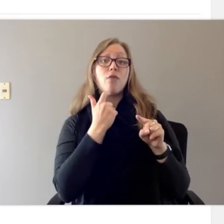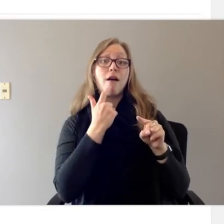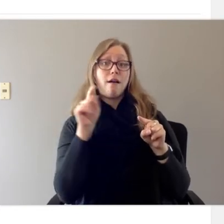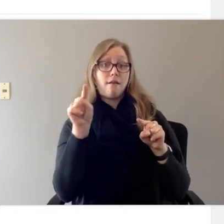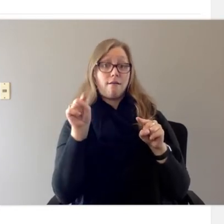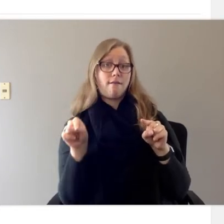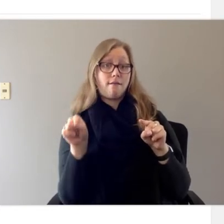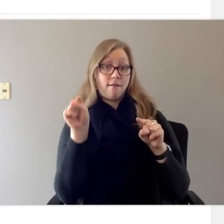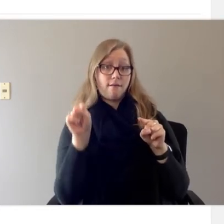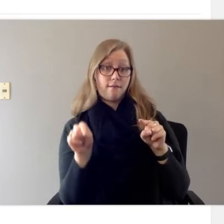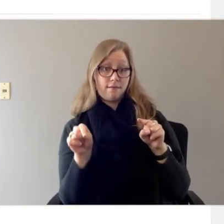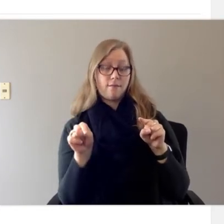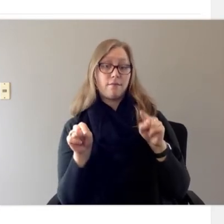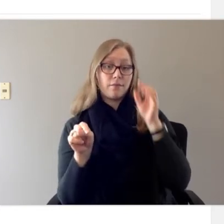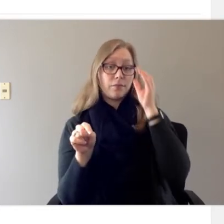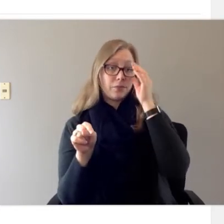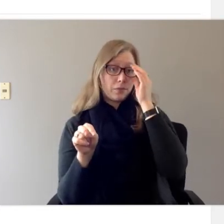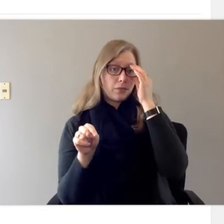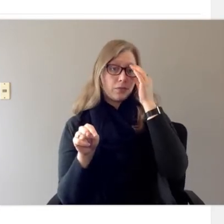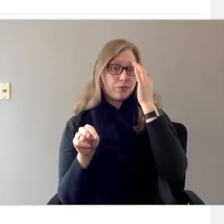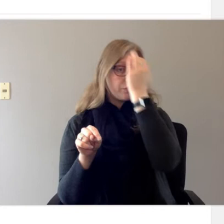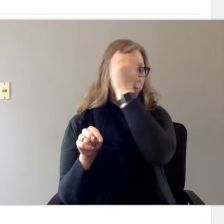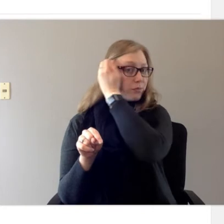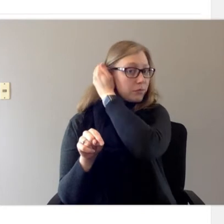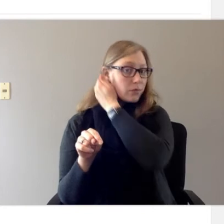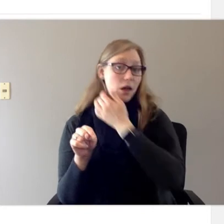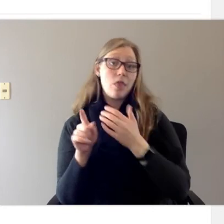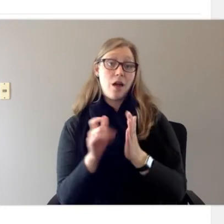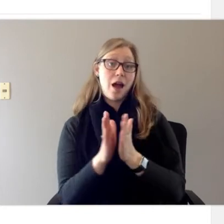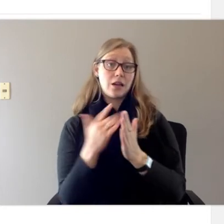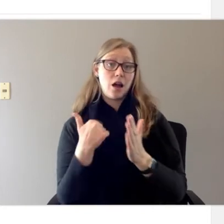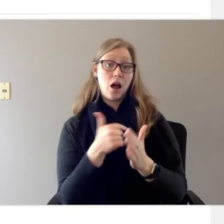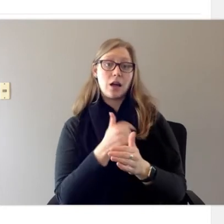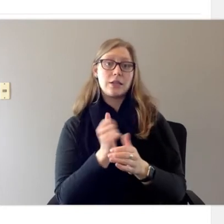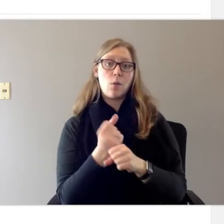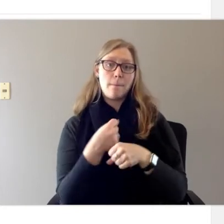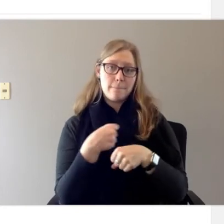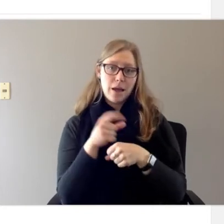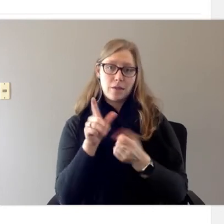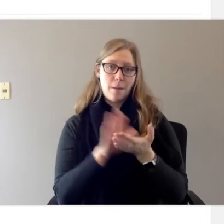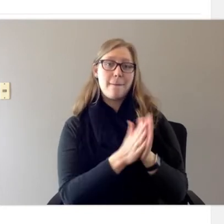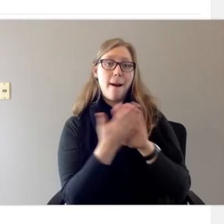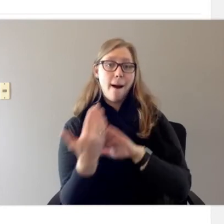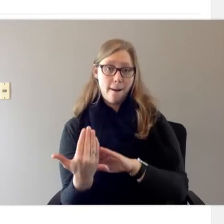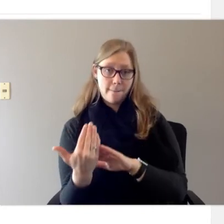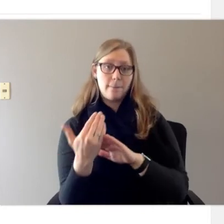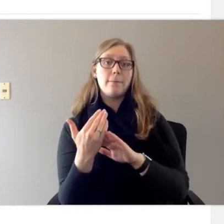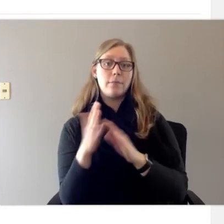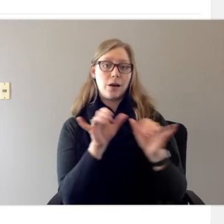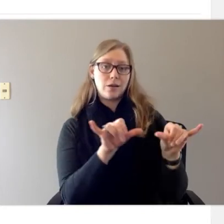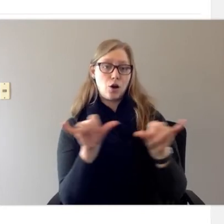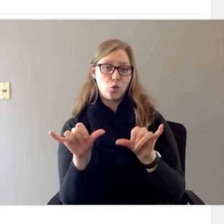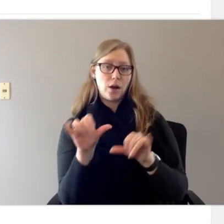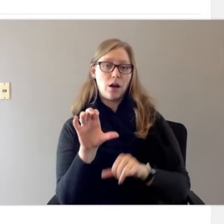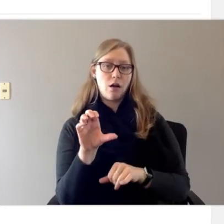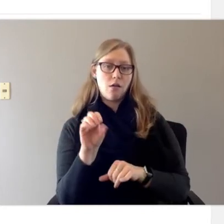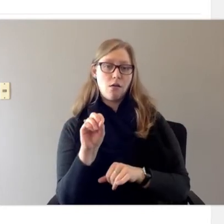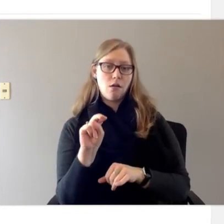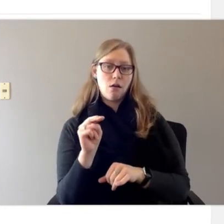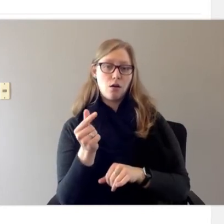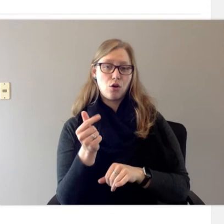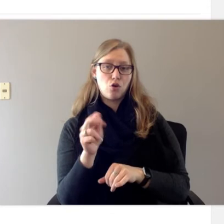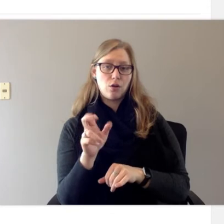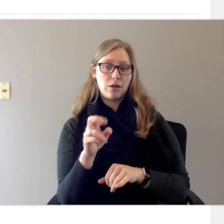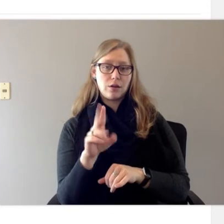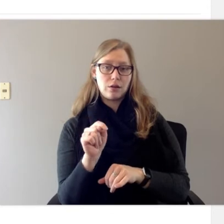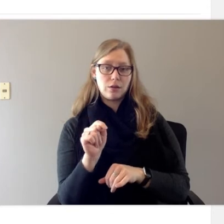And they're asking us to make them congruent. We already see that we have You can see this side right here has a tick